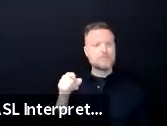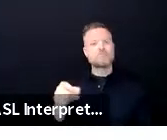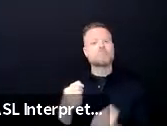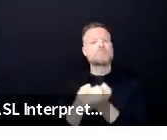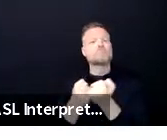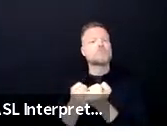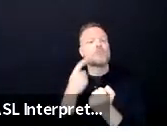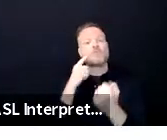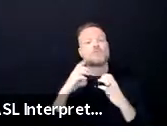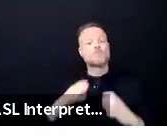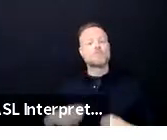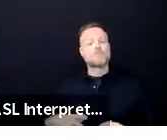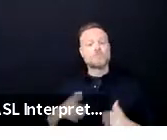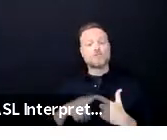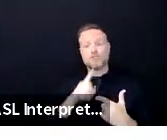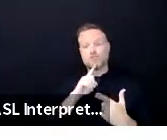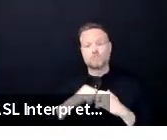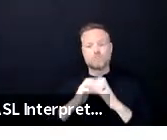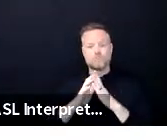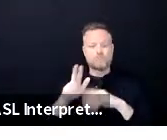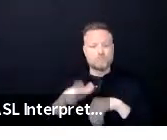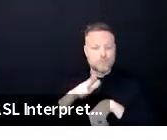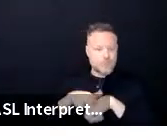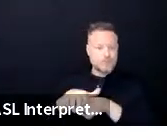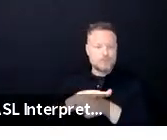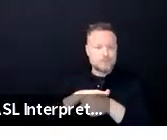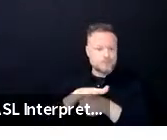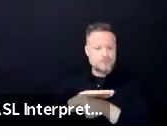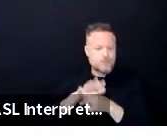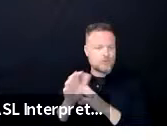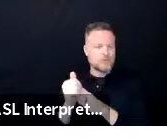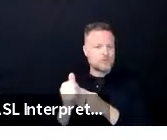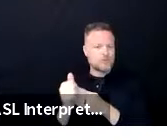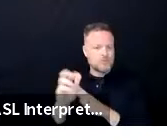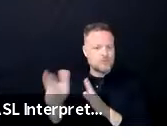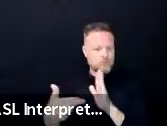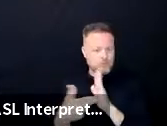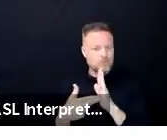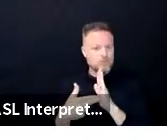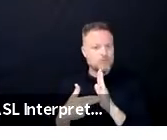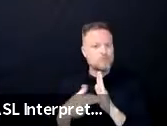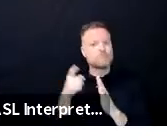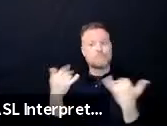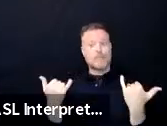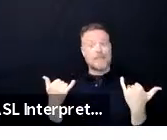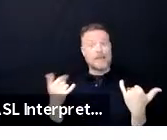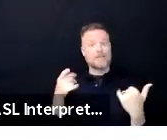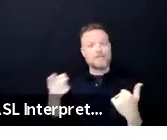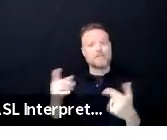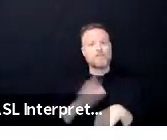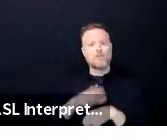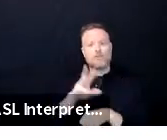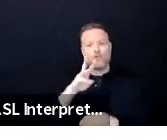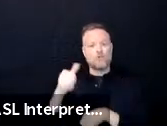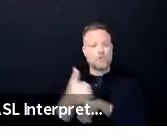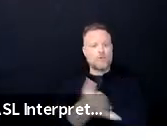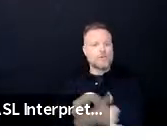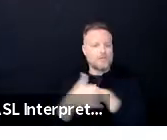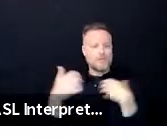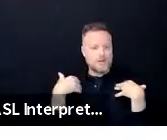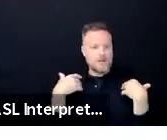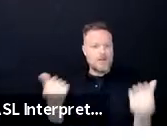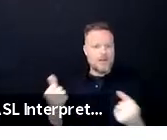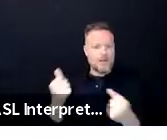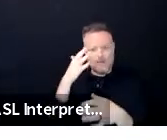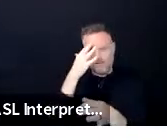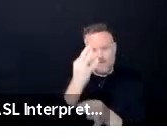for consumers through formal, local, and national leadership roles. Broderick currently serves on the Wyandotte County Health Equity Task Force